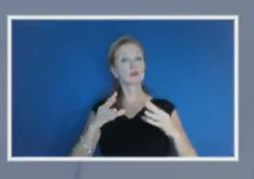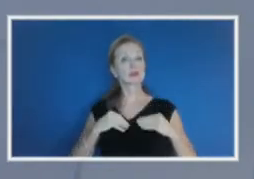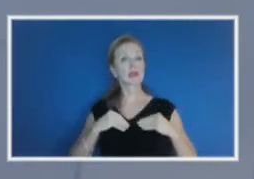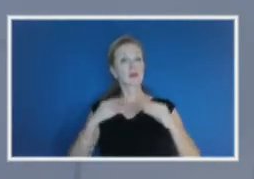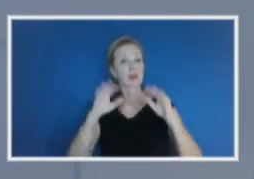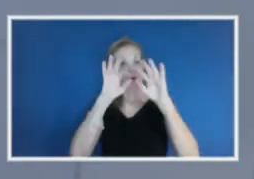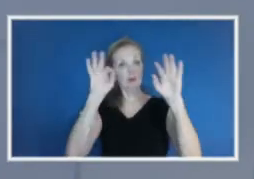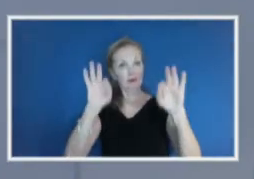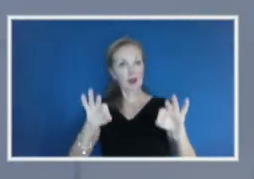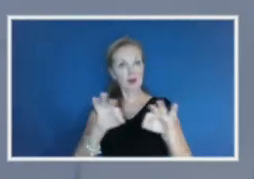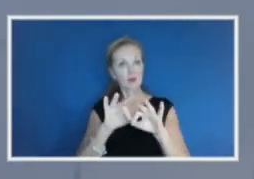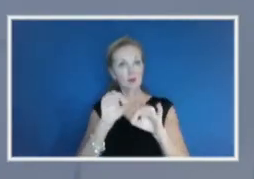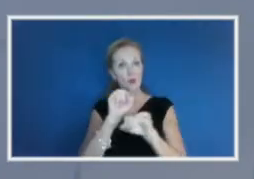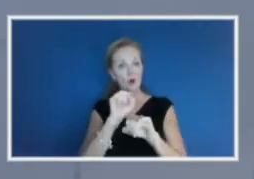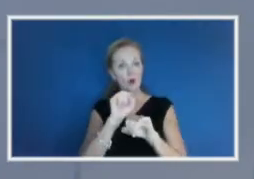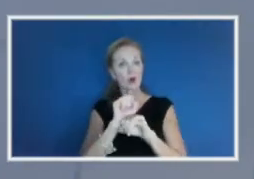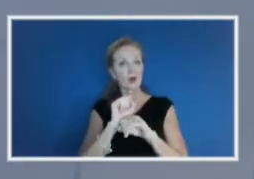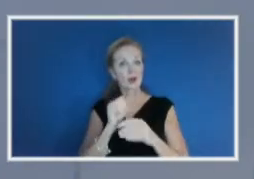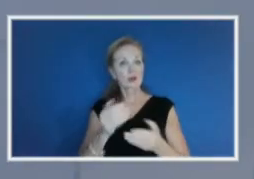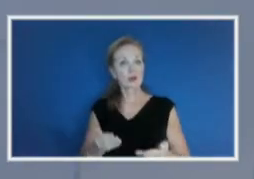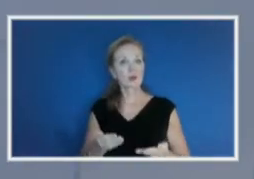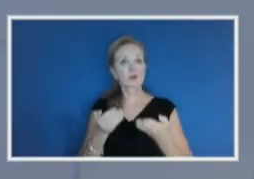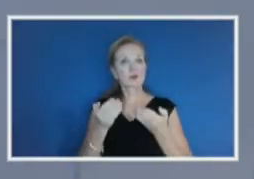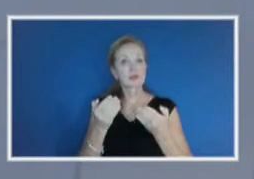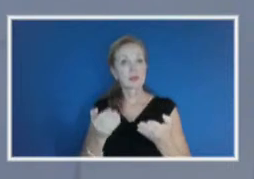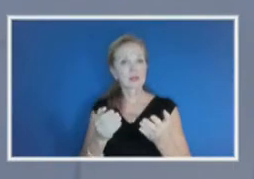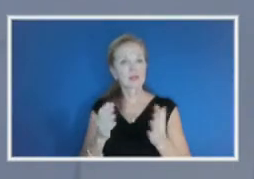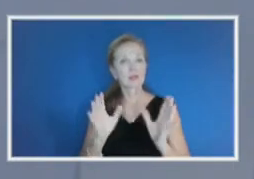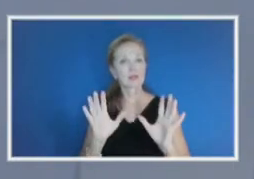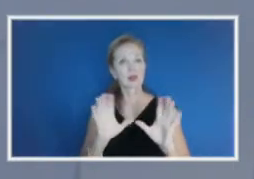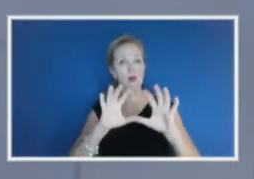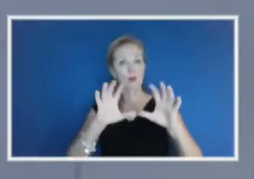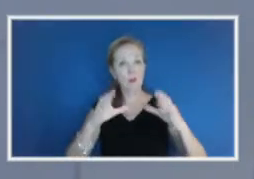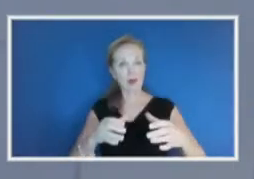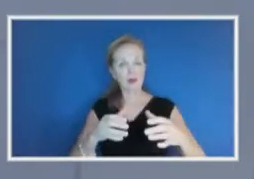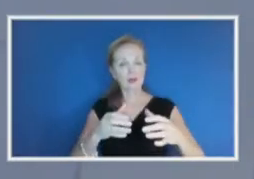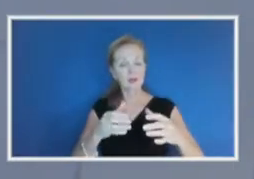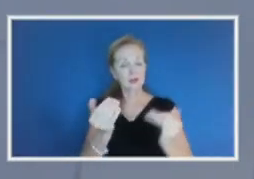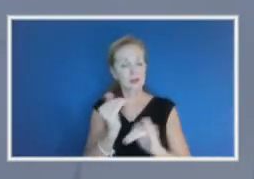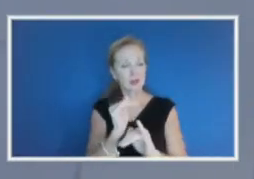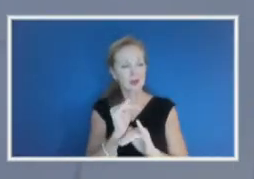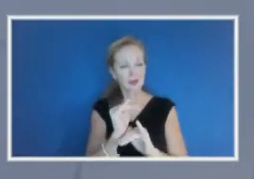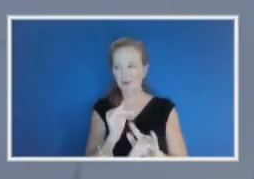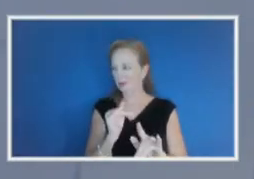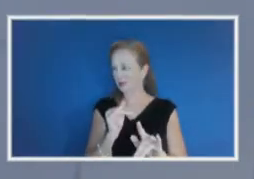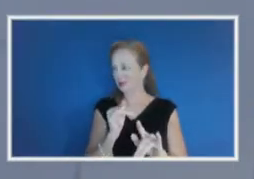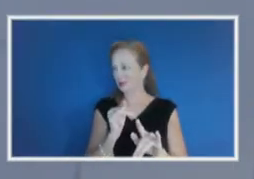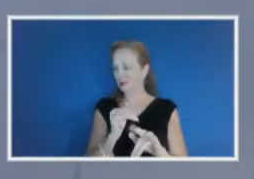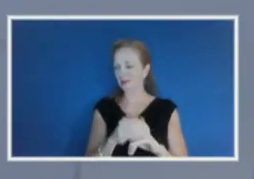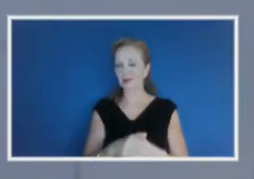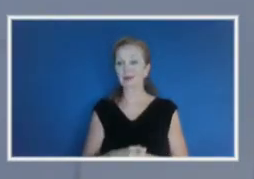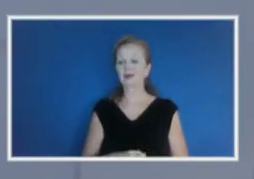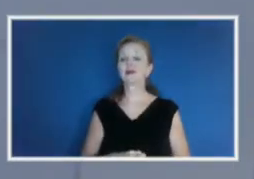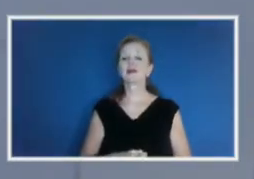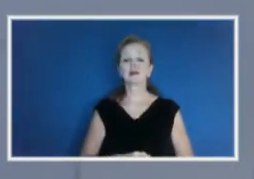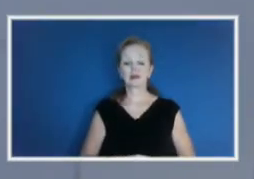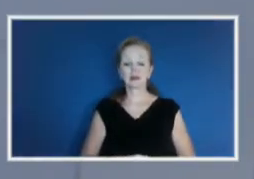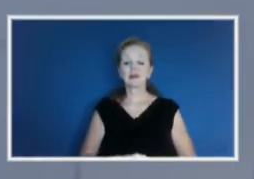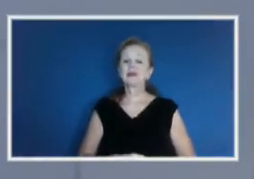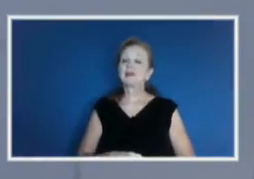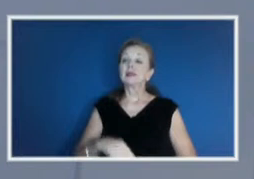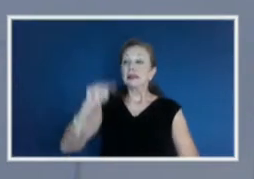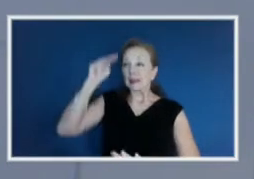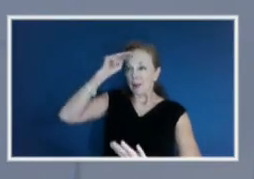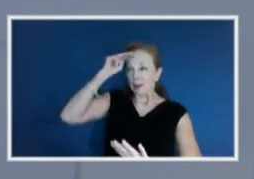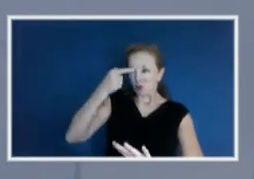to be presented to the body tonight. All right. And I'd like to. Yes, Mr. Graham, if you've had this in committee